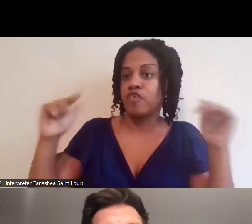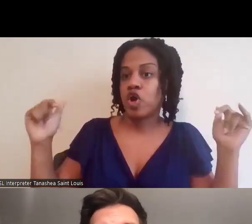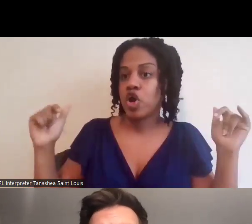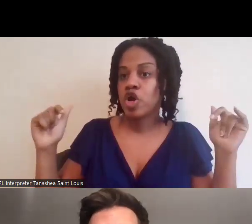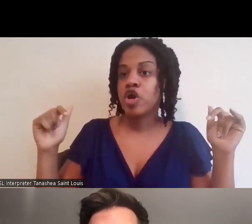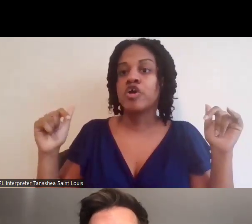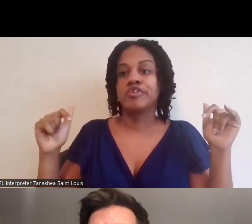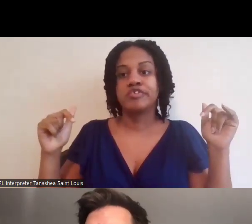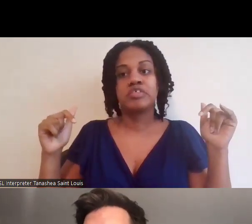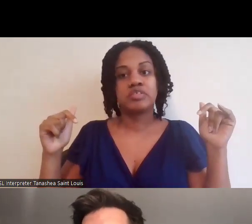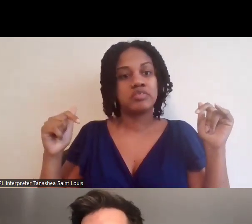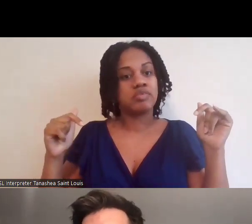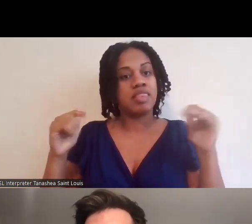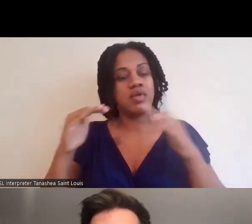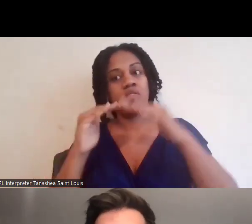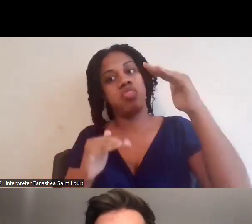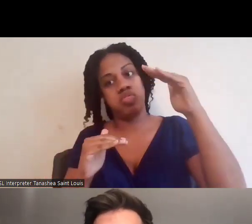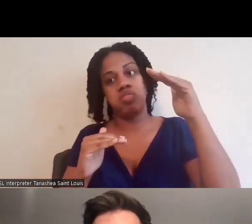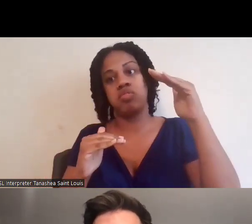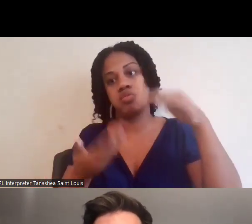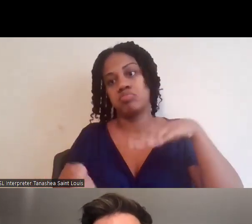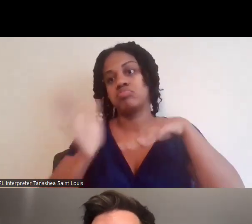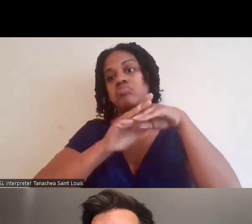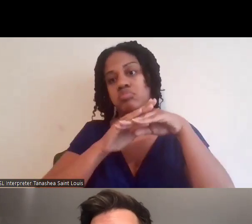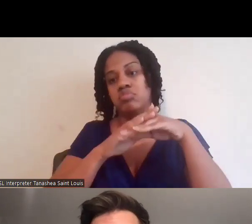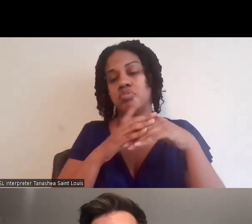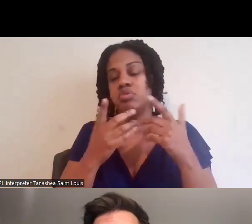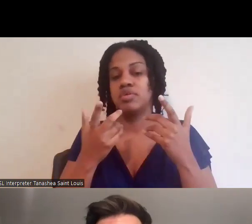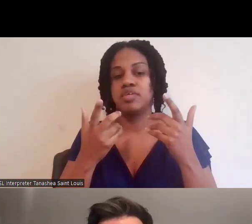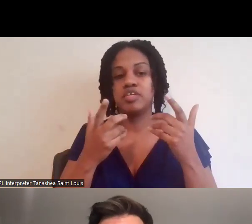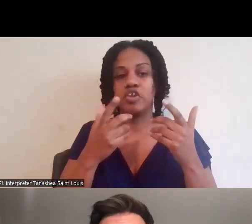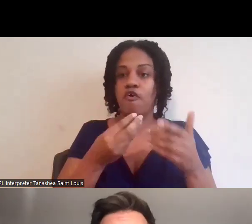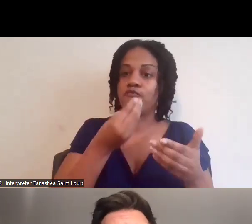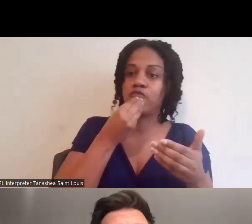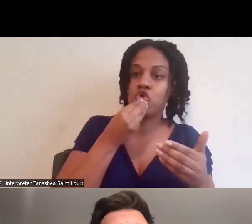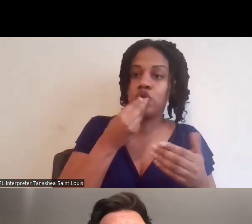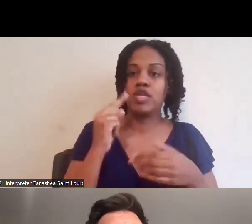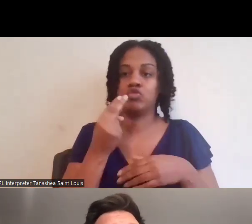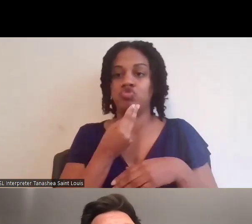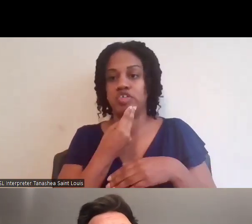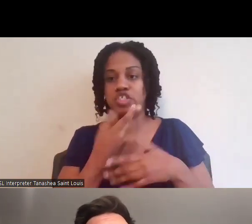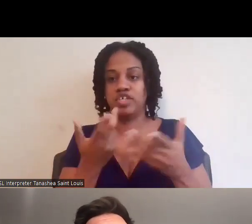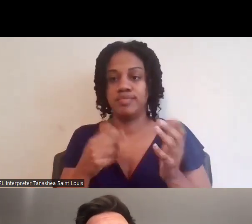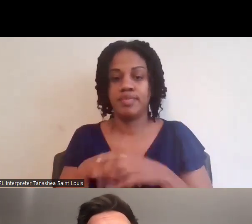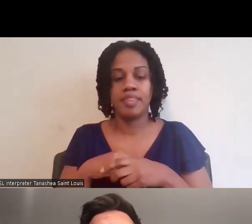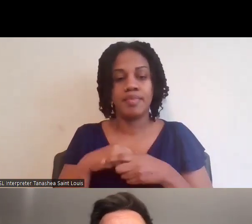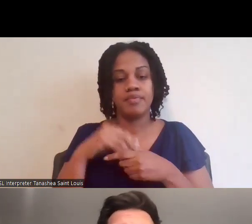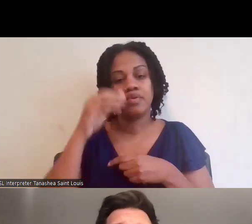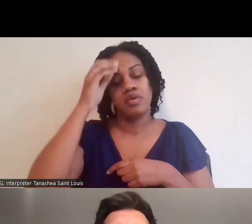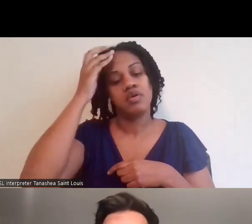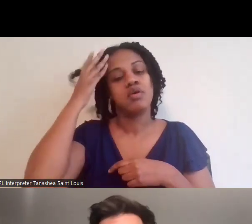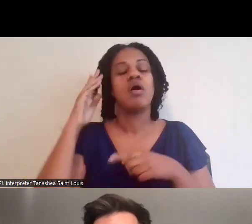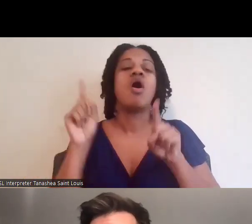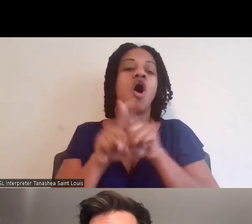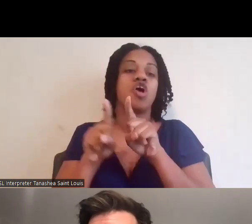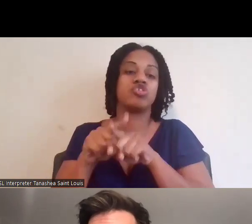social and economic disparities in the context of food and nutrition. Next slide, please. Now, we also